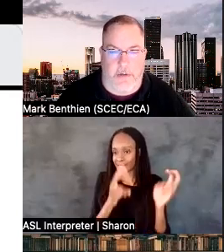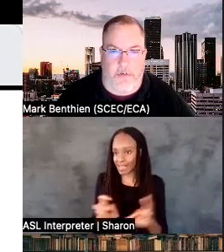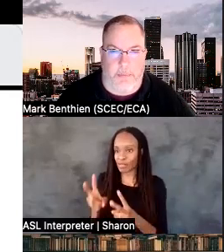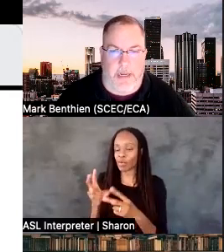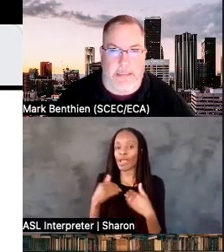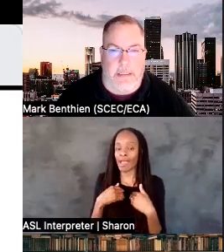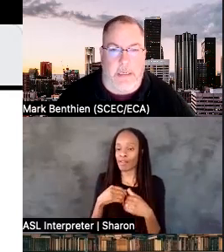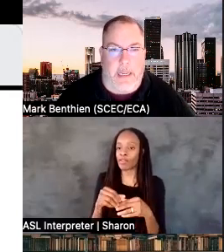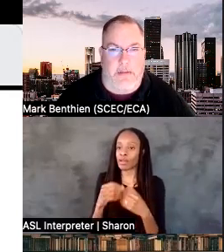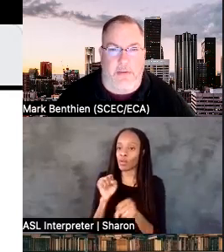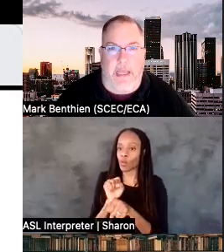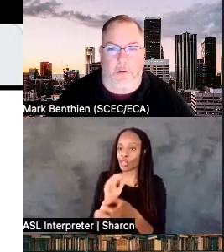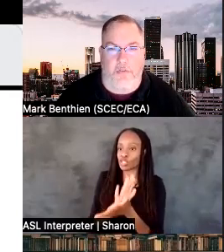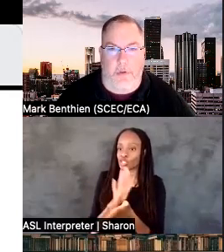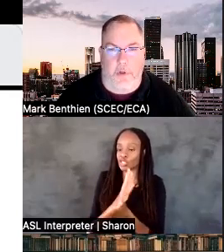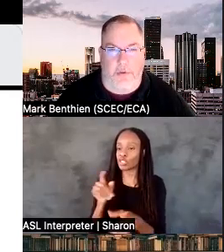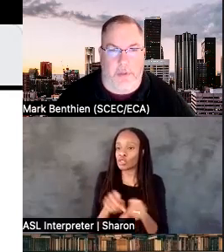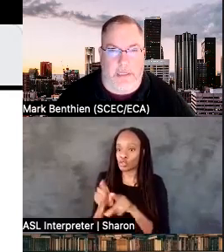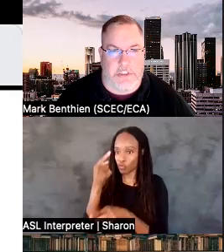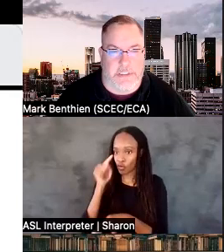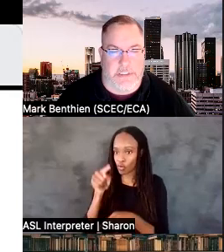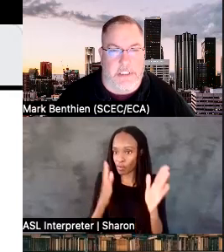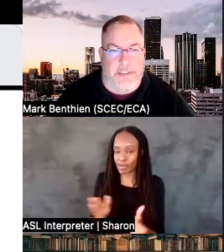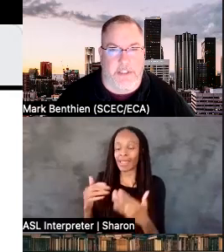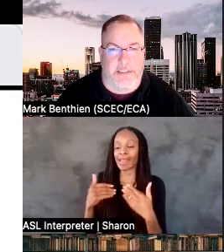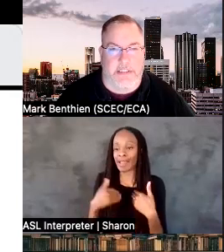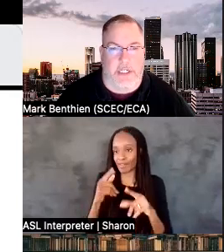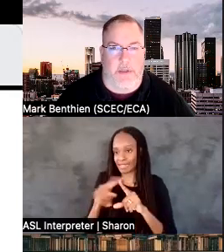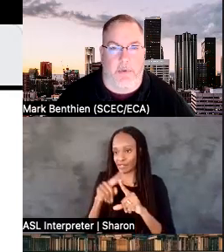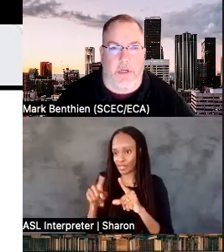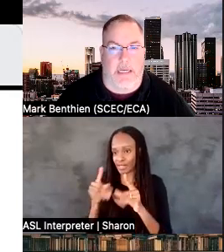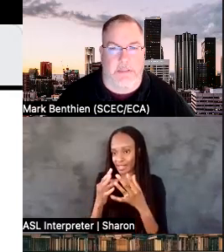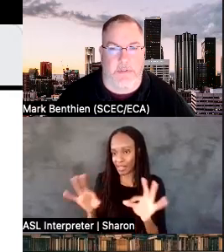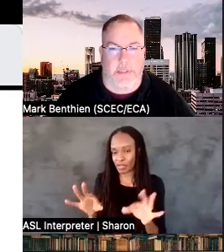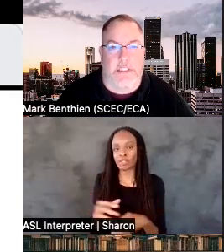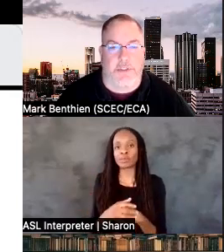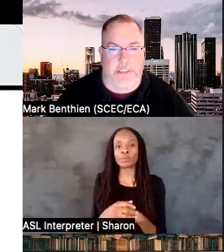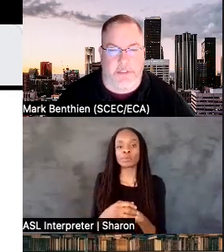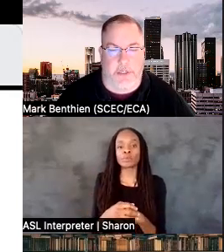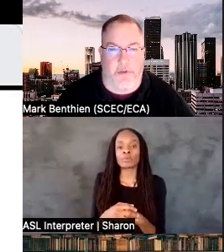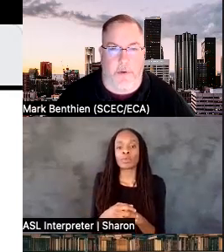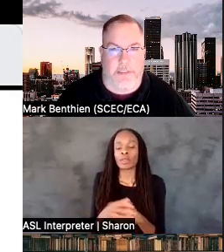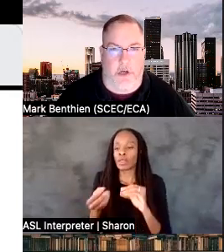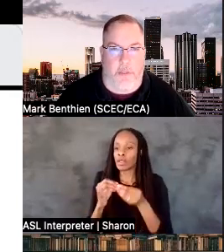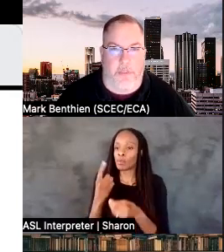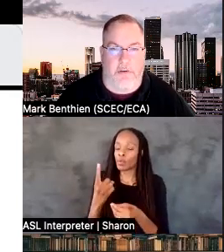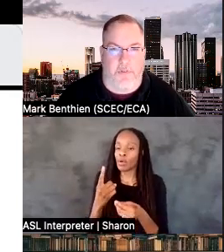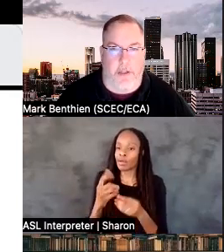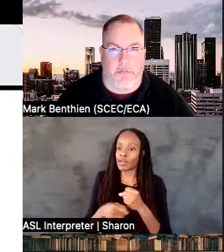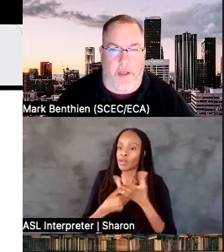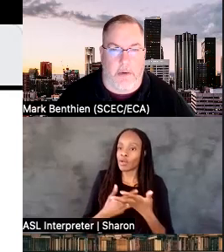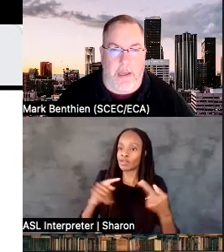that you can use to plan. And this, again, also in multiple languages. So this is, the number one cause of injuries during earthquakes are all the